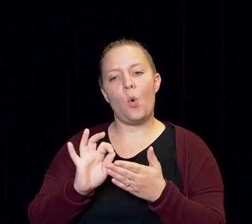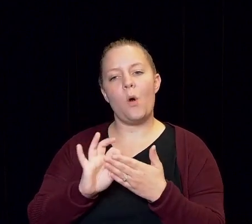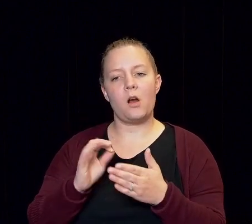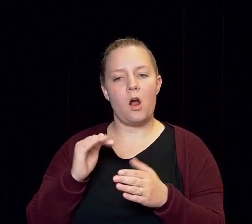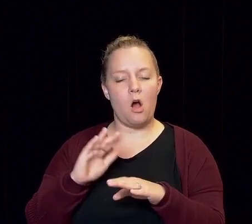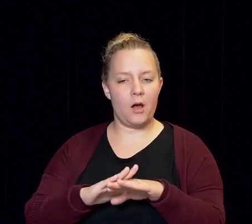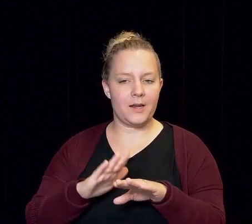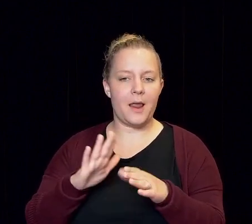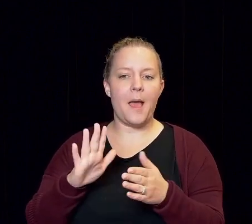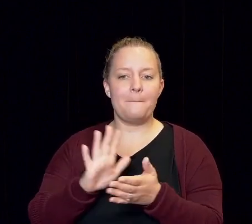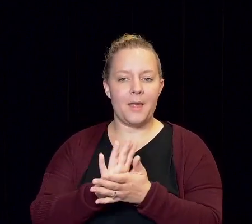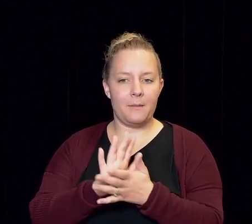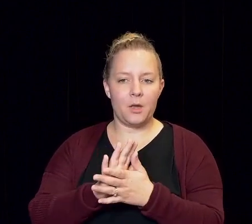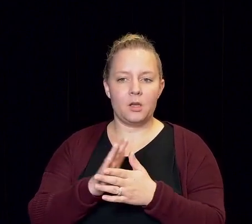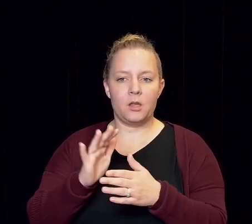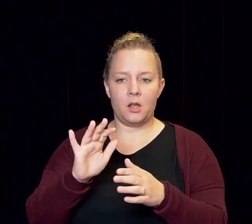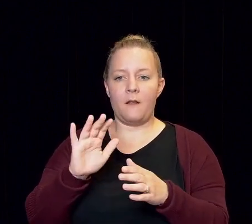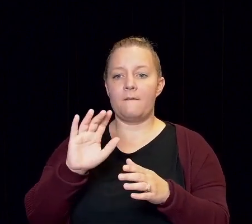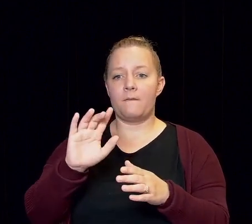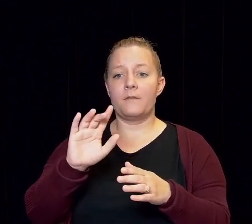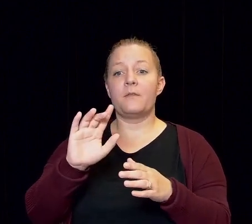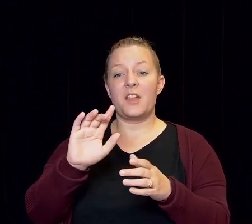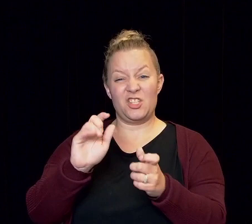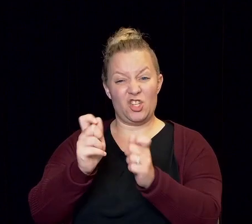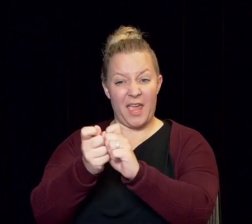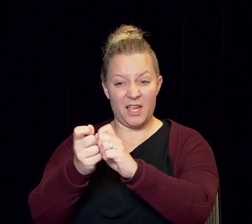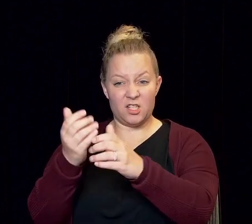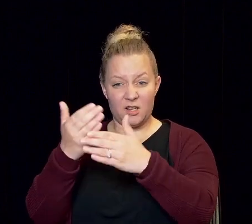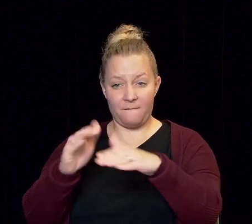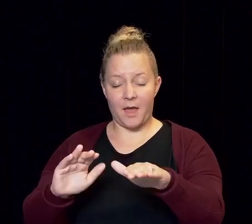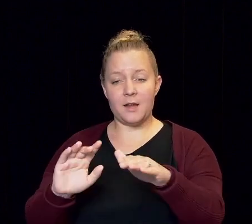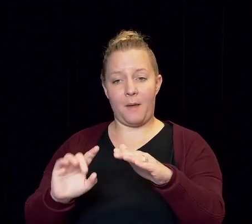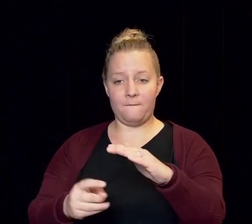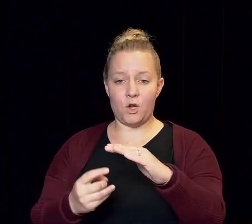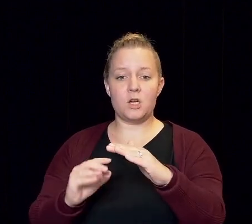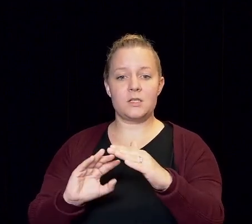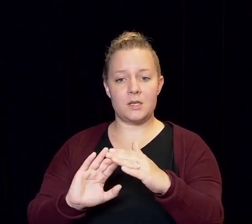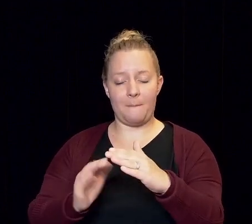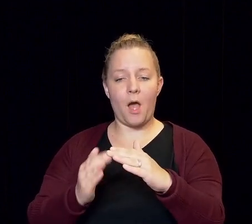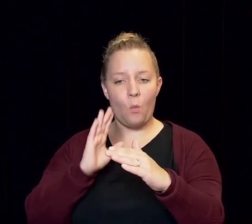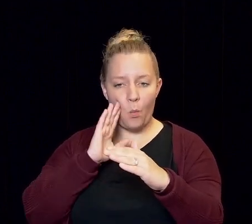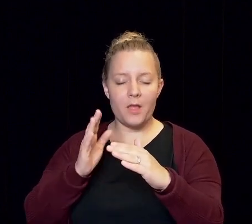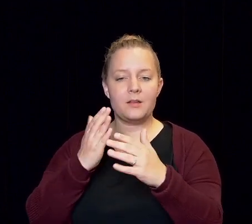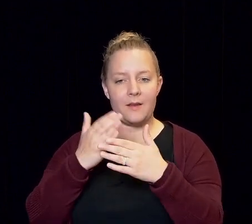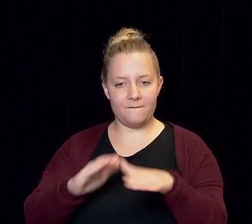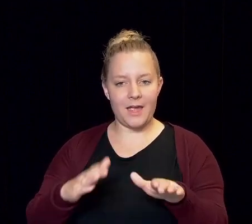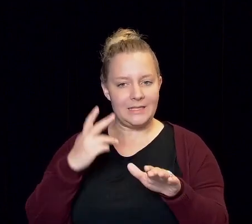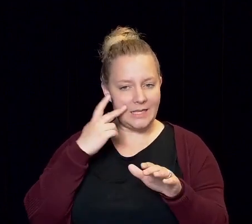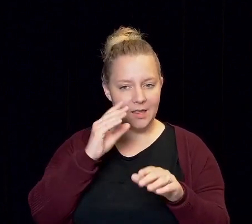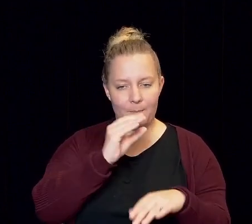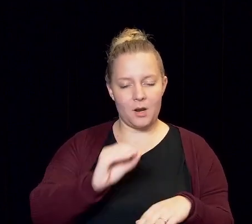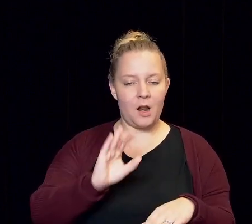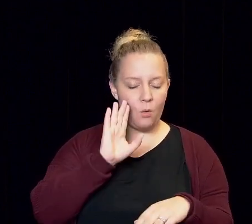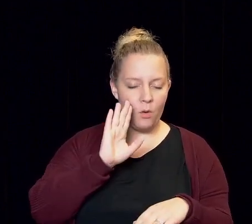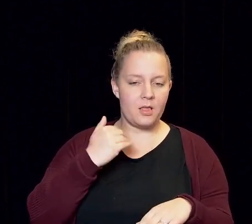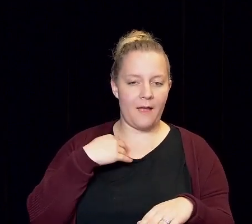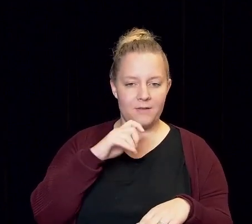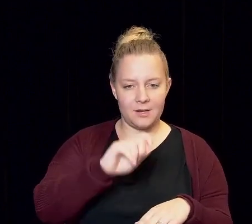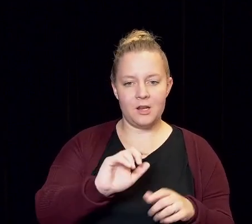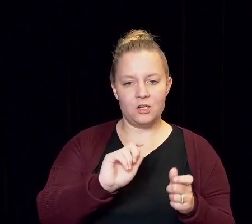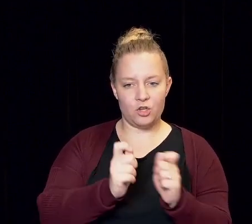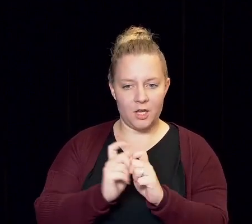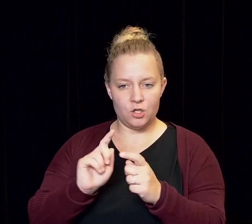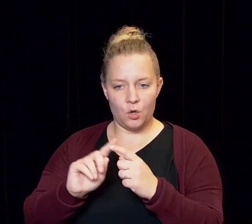over the original amount. And then just like on your score of your paper, you'll just divide it out, and then you'll be able to see your percent. You'll get a decimal, and you'll convert that to a